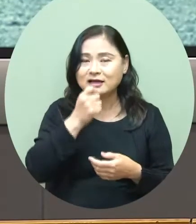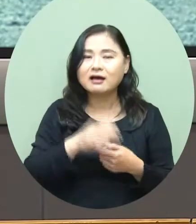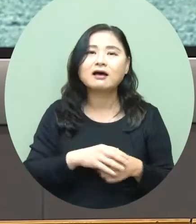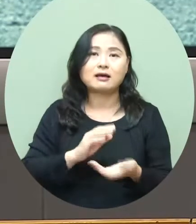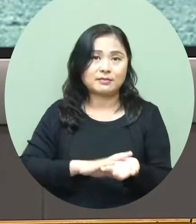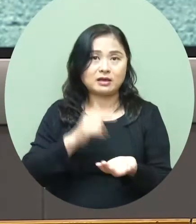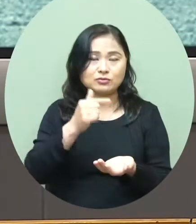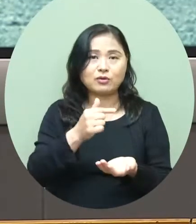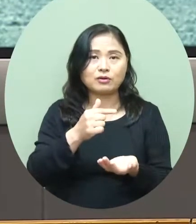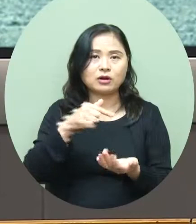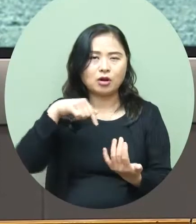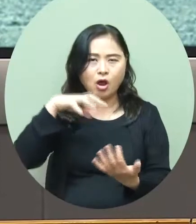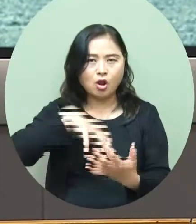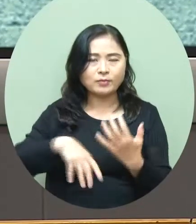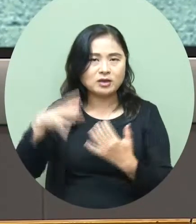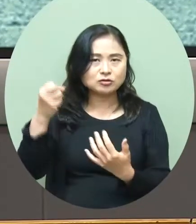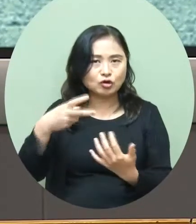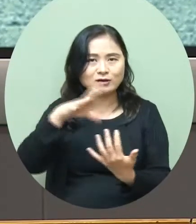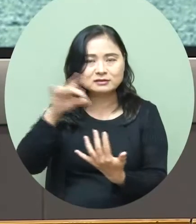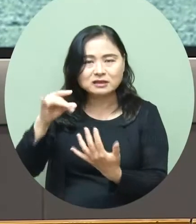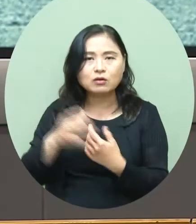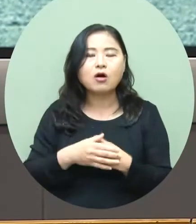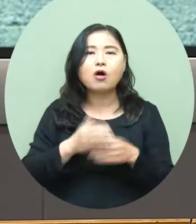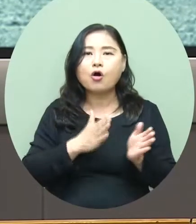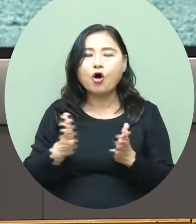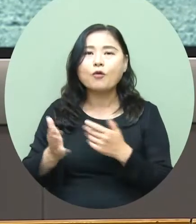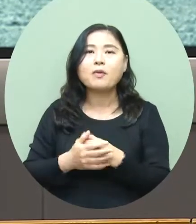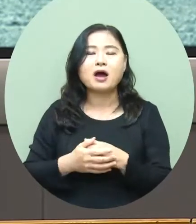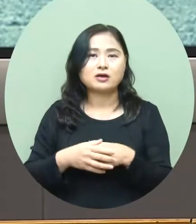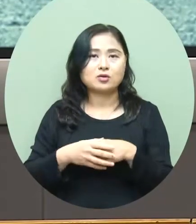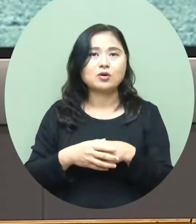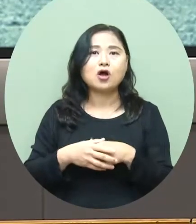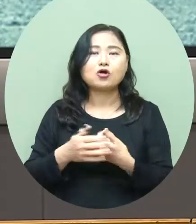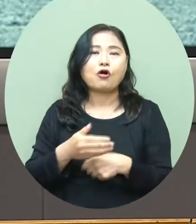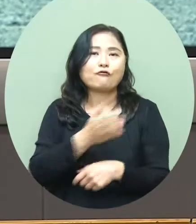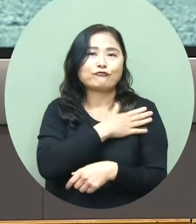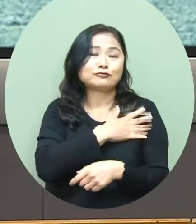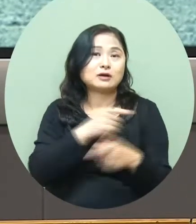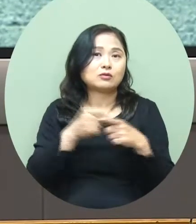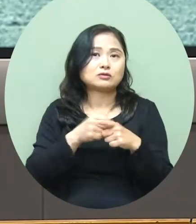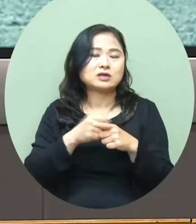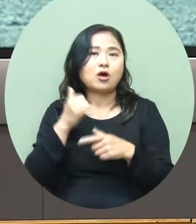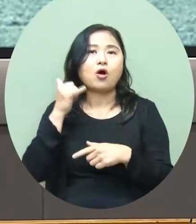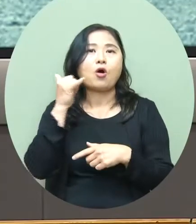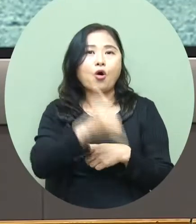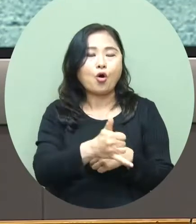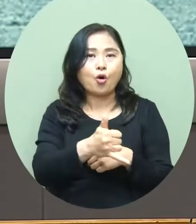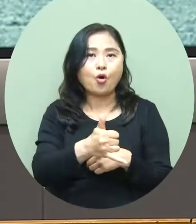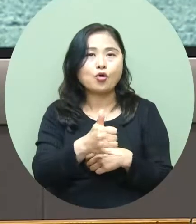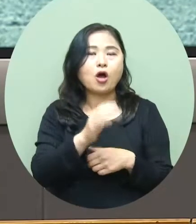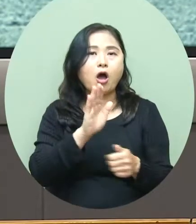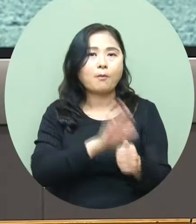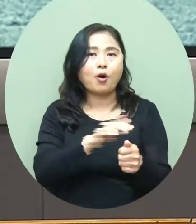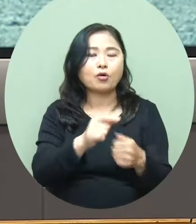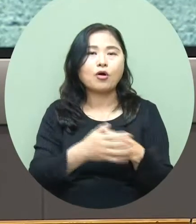and so that is among the successfully declared cases, we will randomly pick some cases, and it was